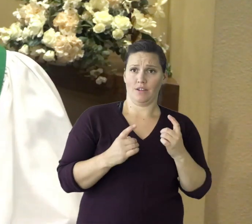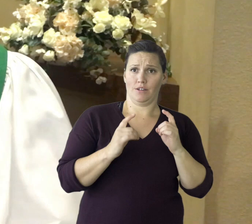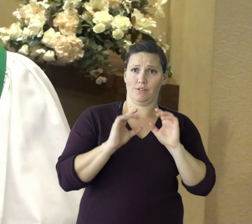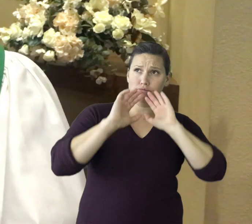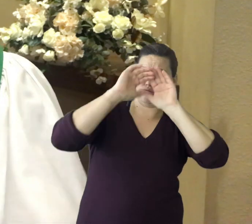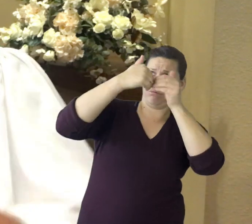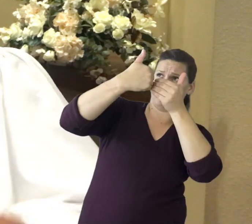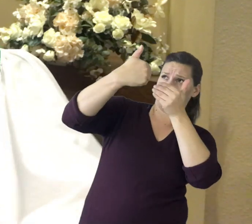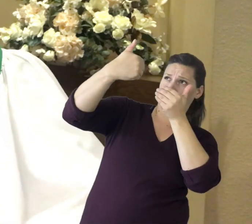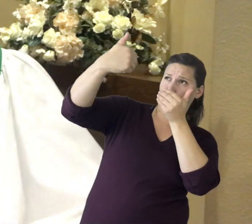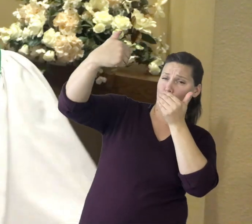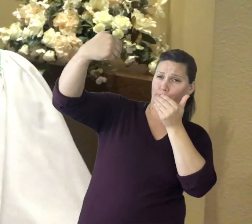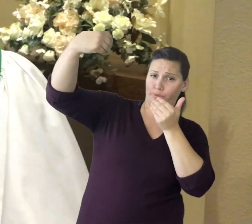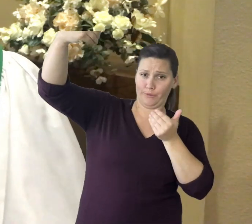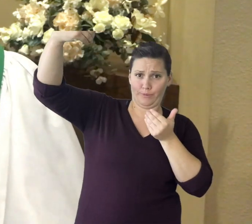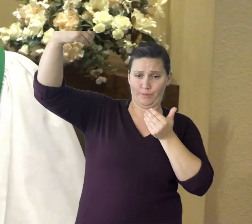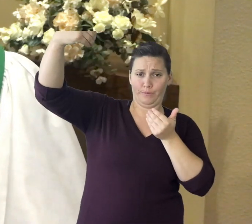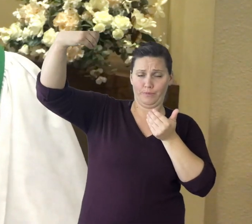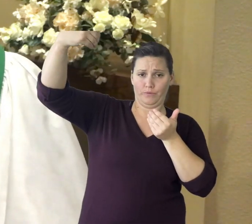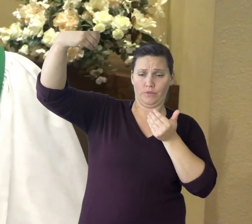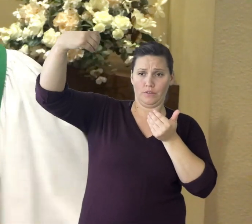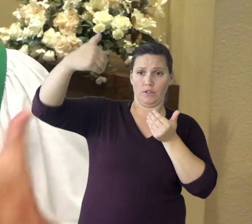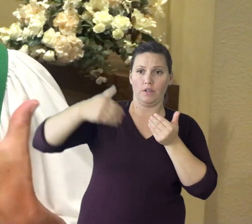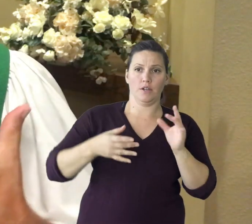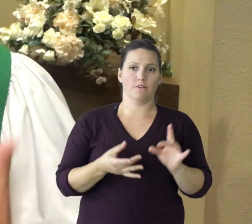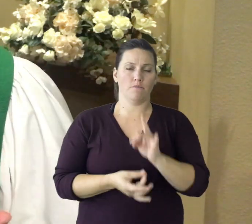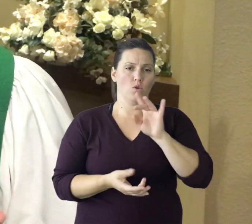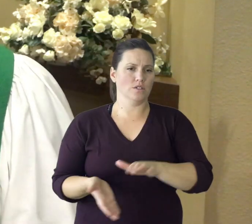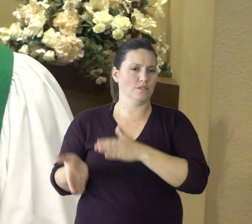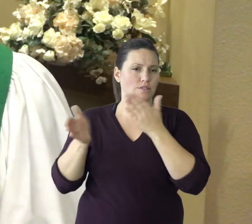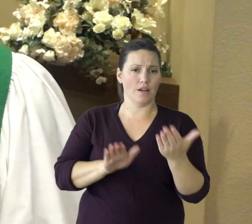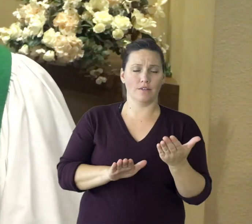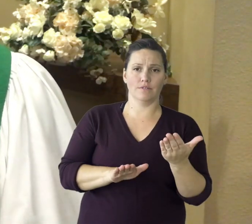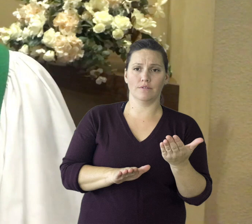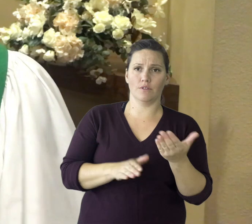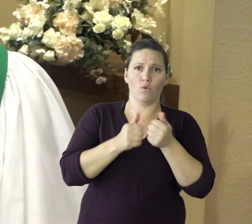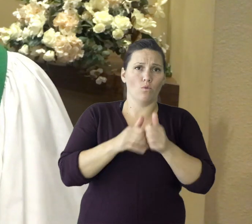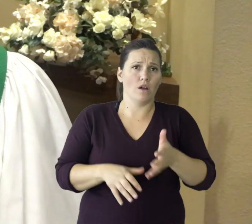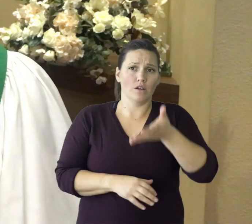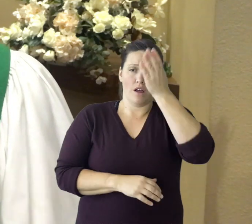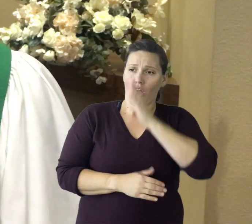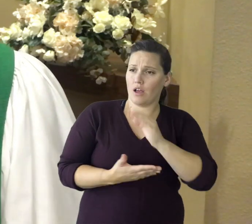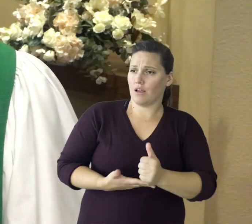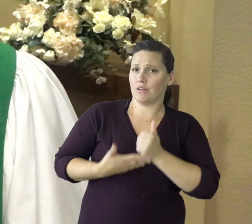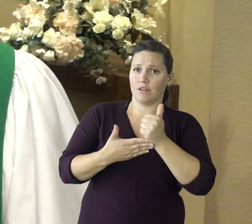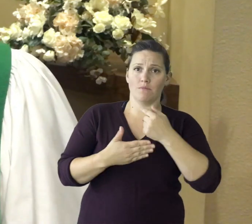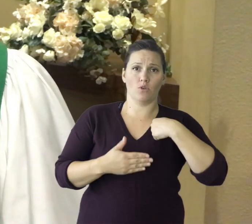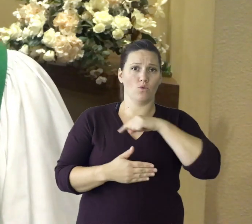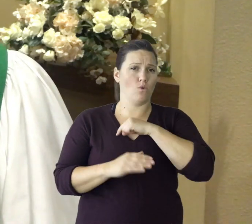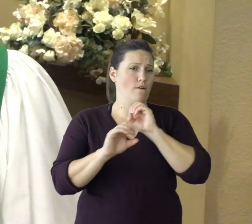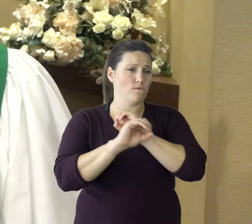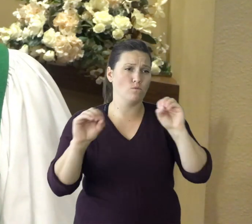Your sin separates you from God, and it leaves you spiritually dead. Without God's